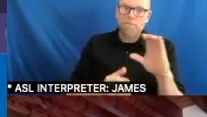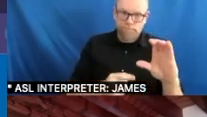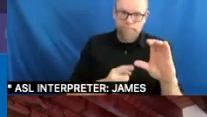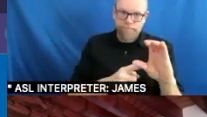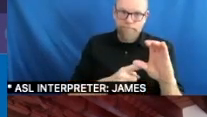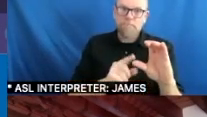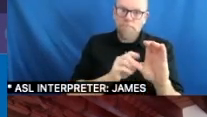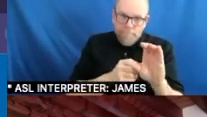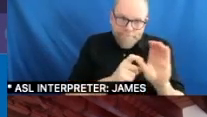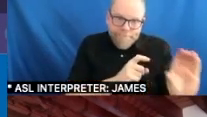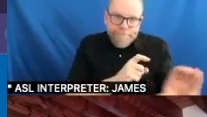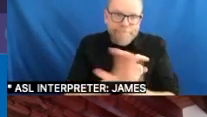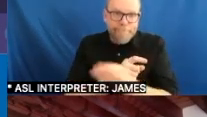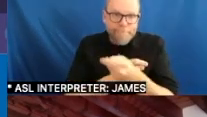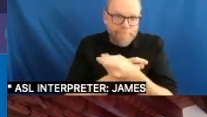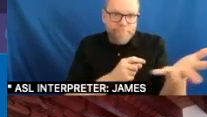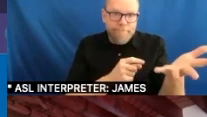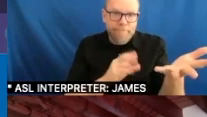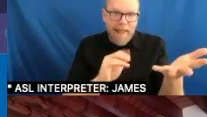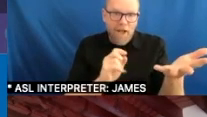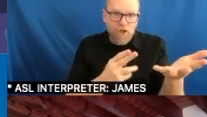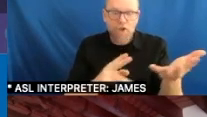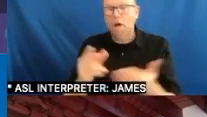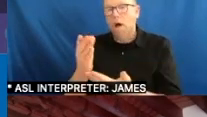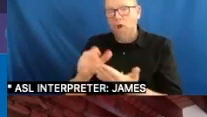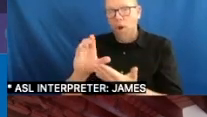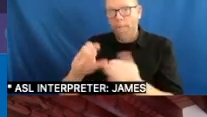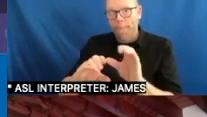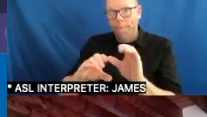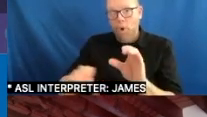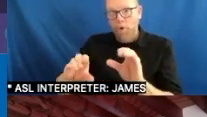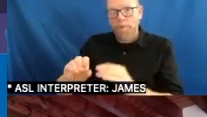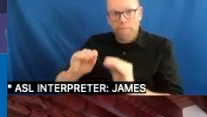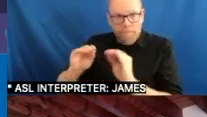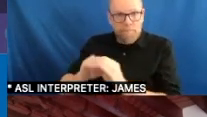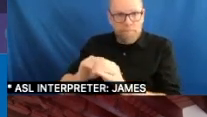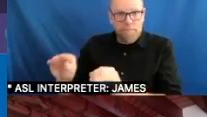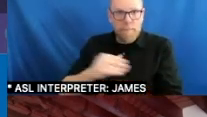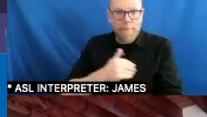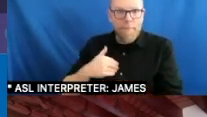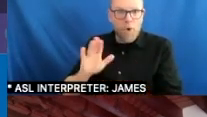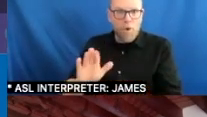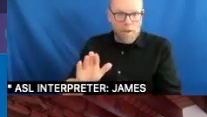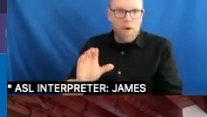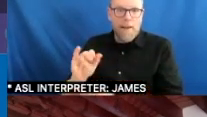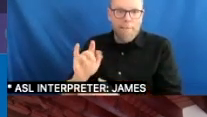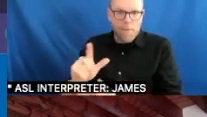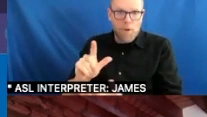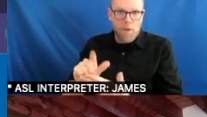and part of it is retained in the member's capital account. So, and one thing to note is